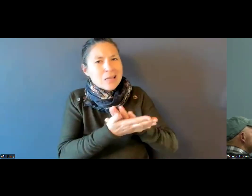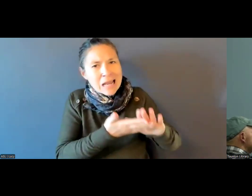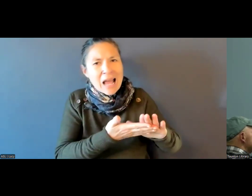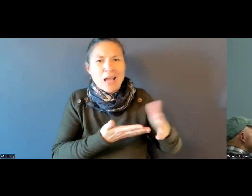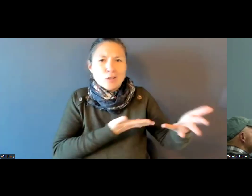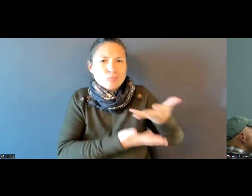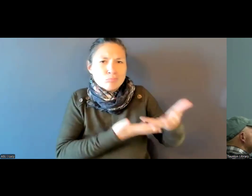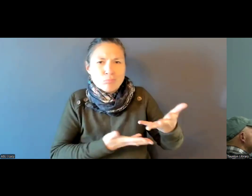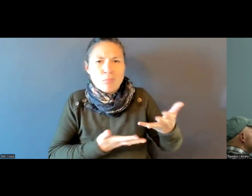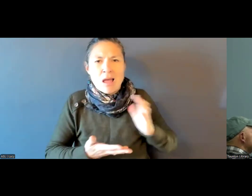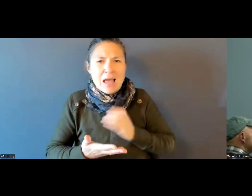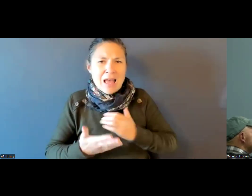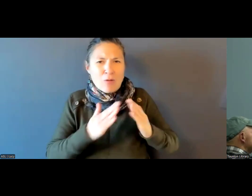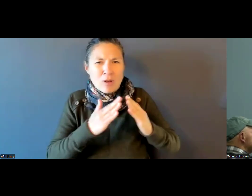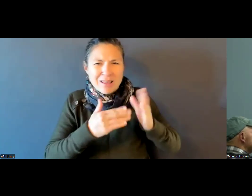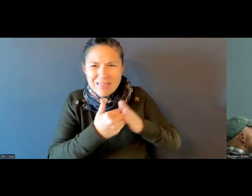Thank you.